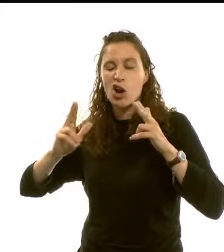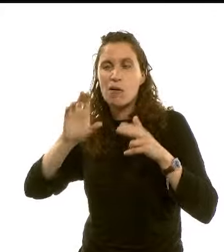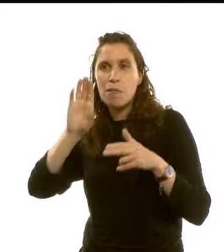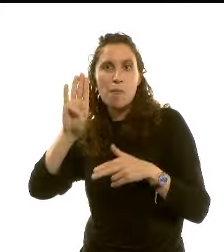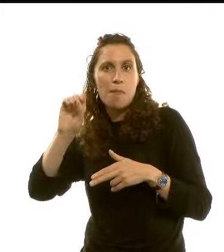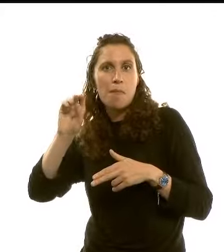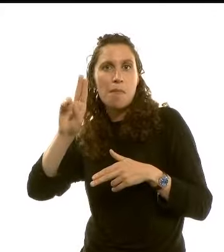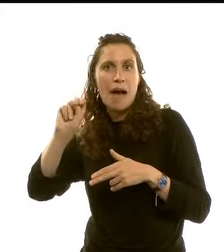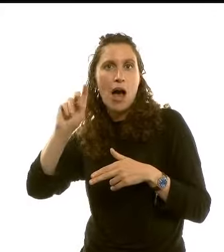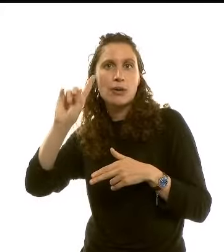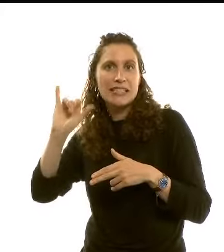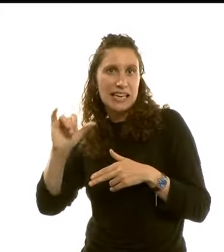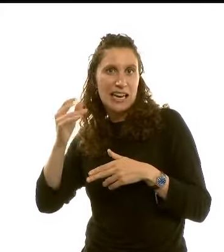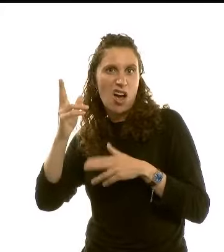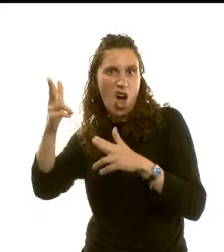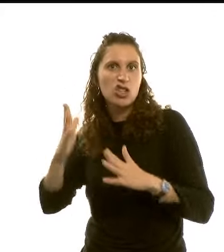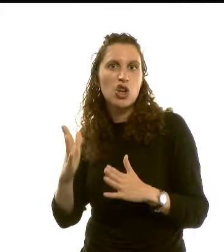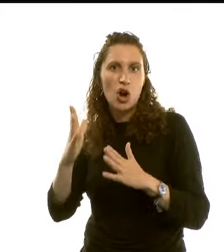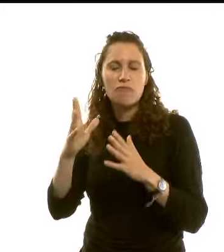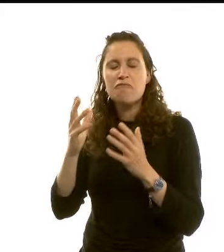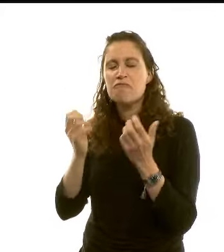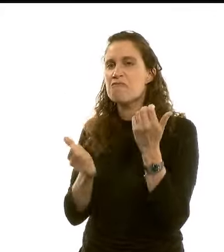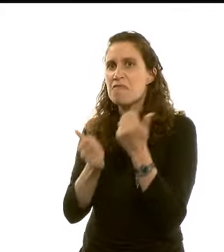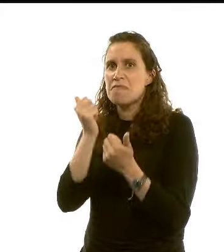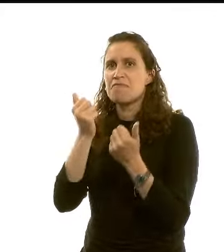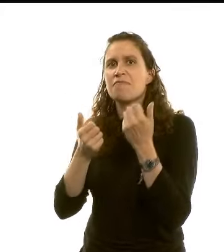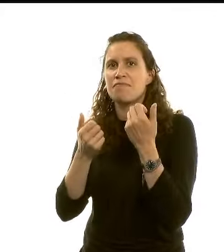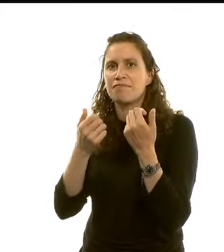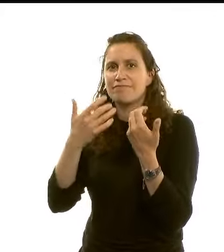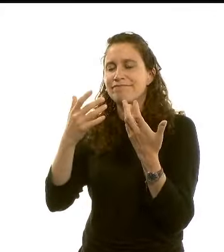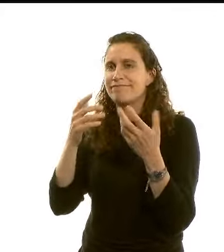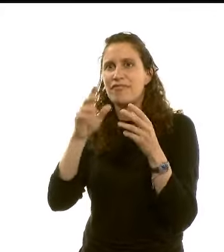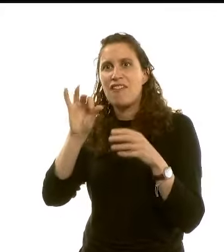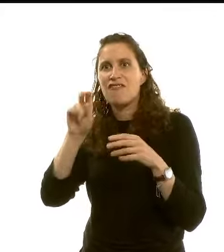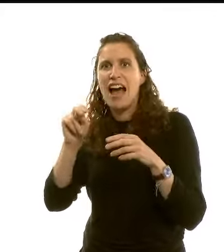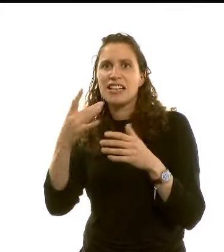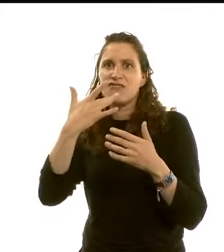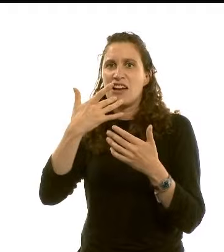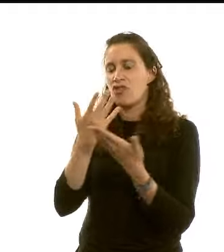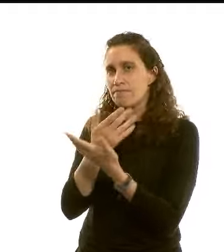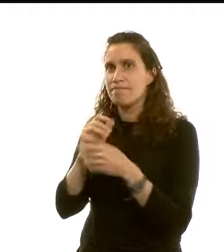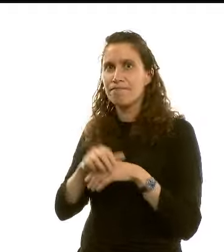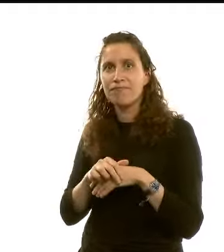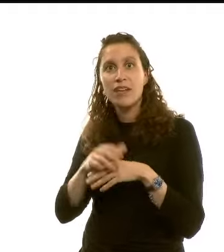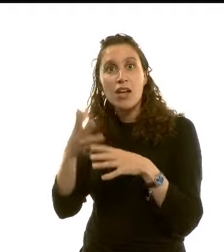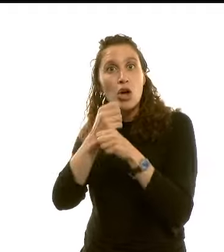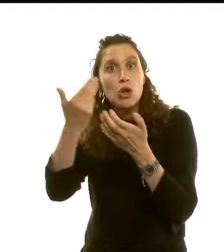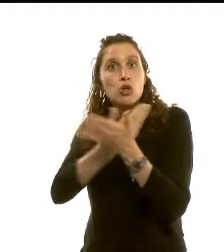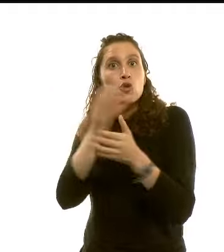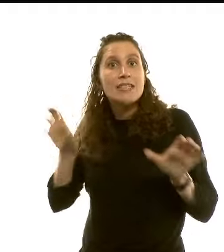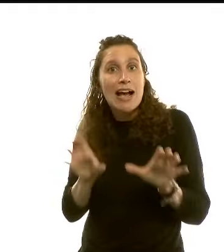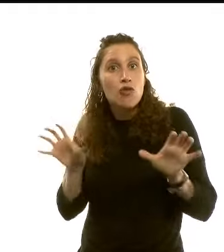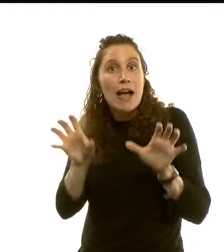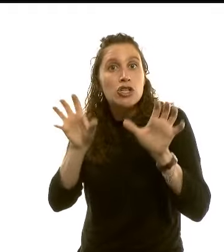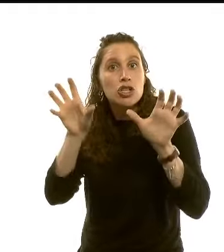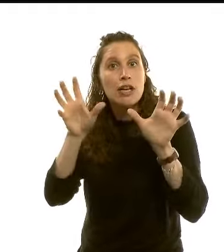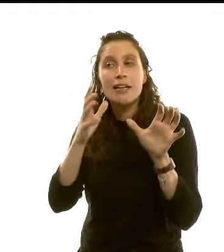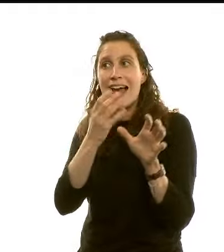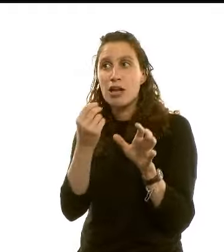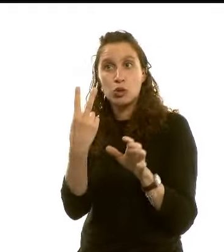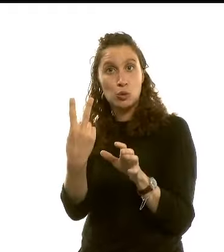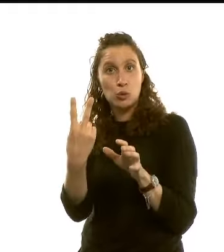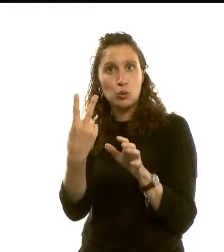and definitely a favorite among Star Wars fans. And for this new version of him, we were able to give him all new decoration, as well as